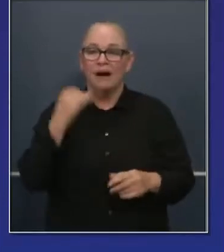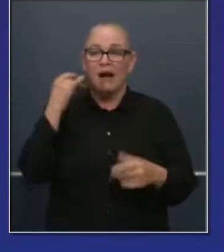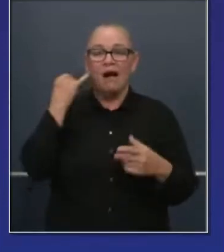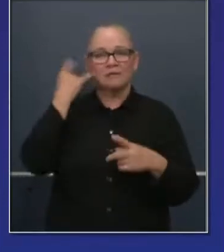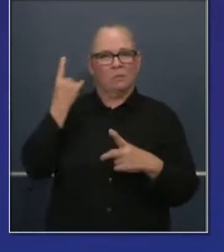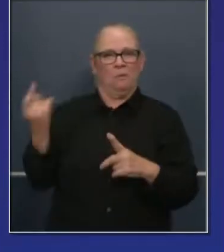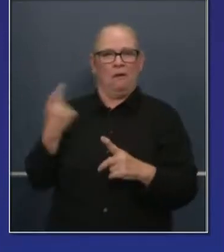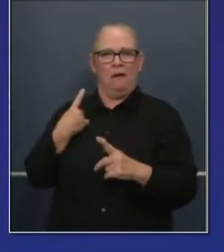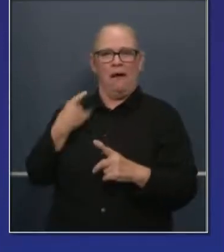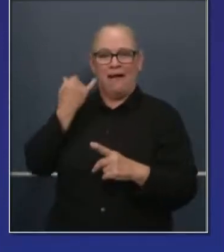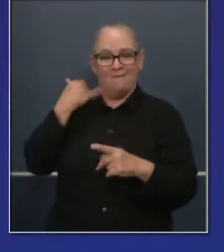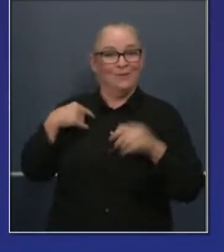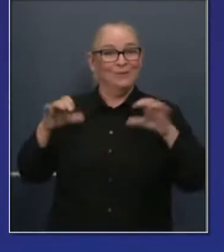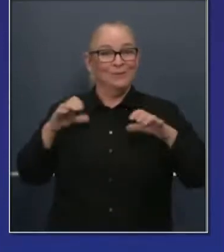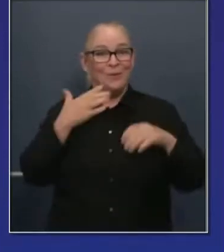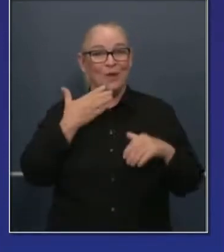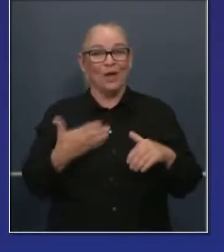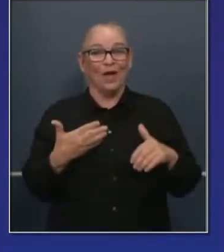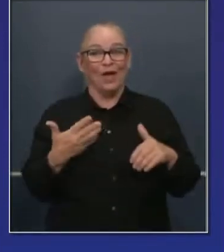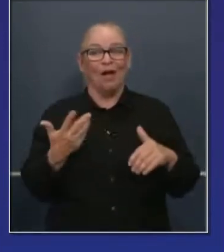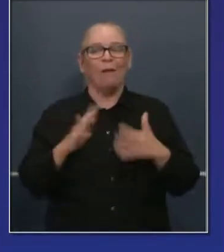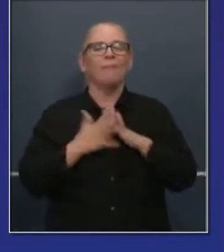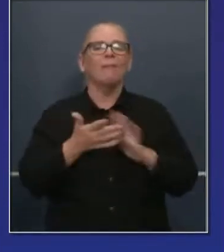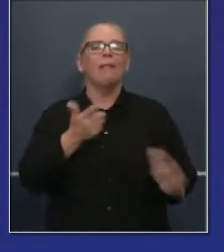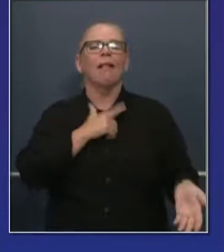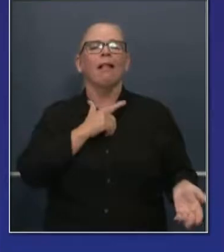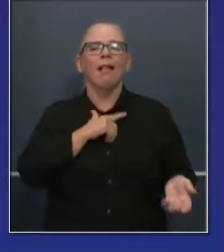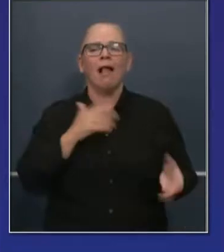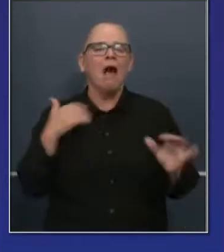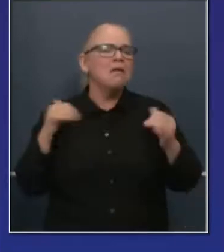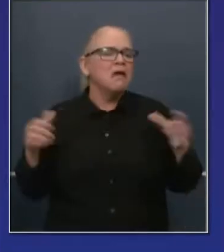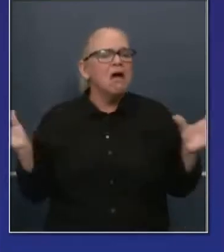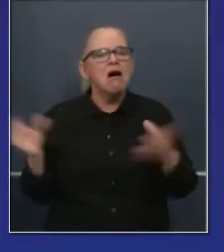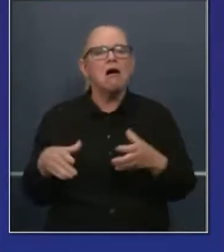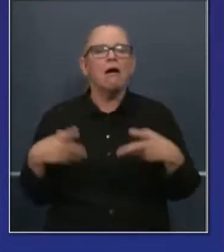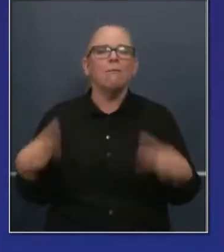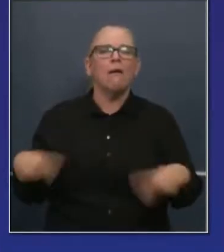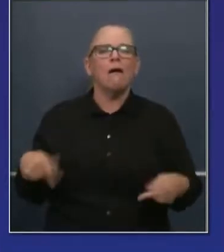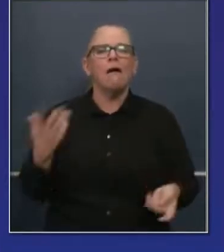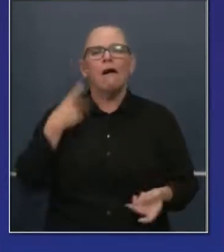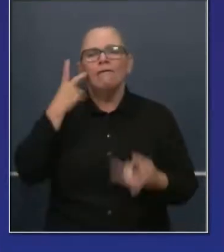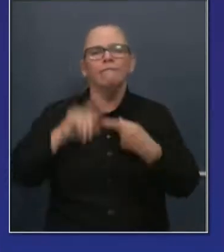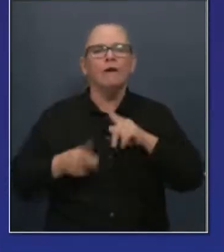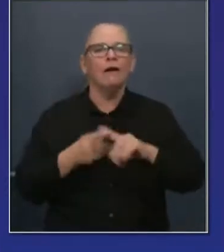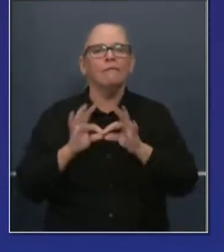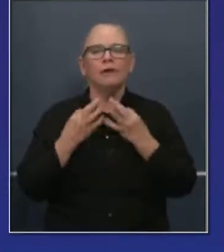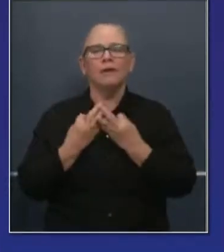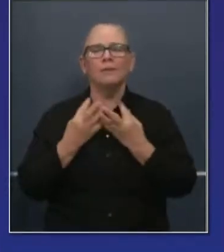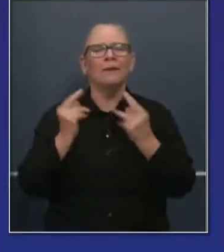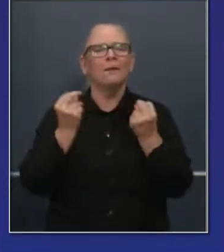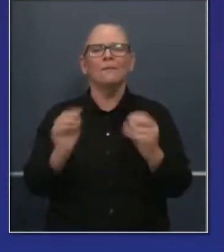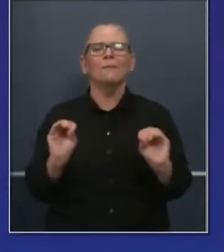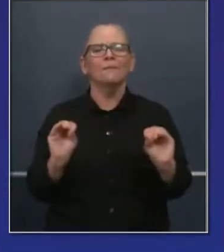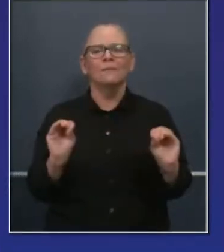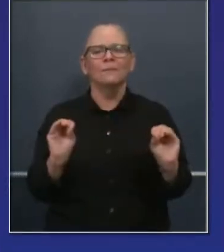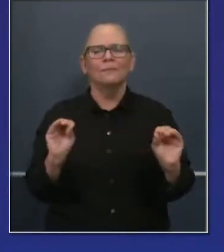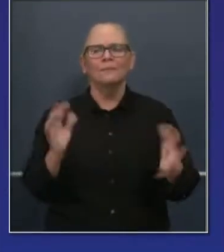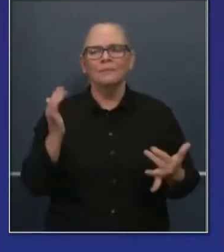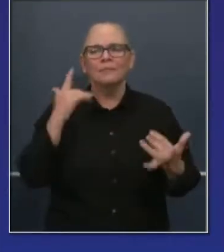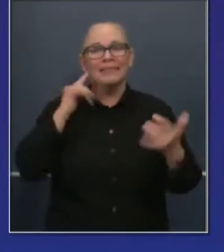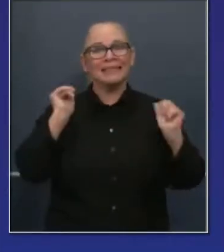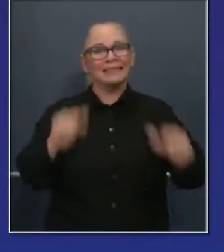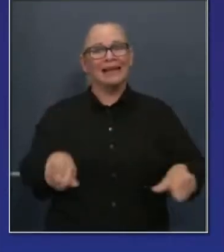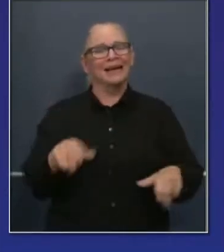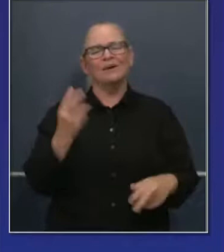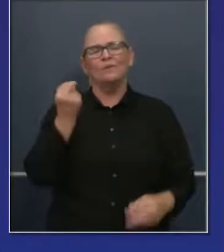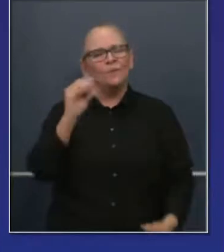do less of the social, physical distancing that we've talked about, that we allow ourselves to enter